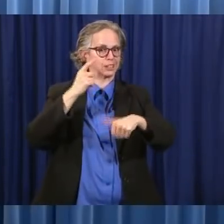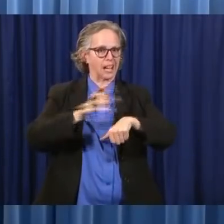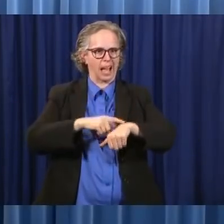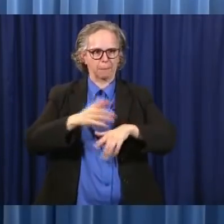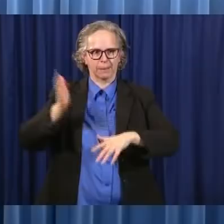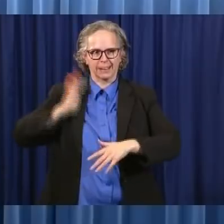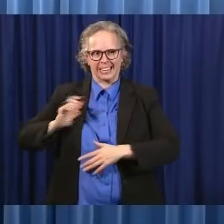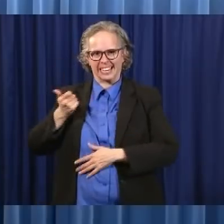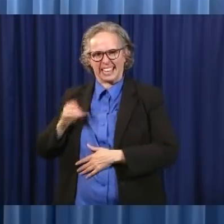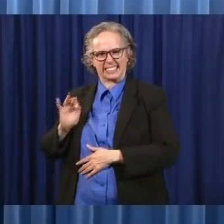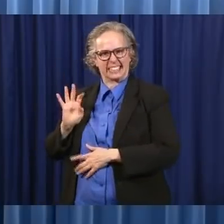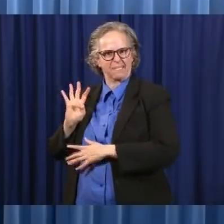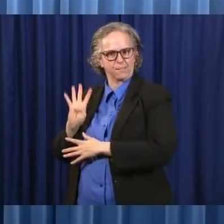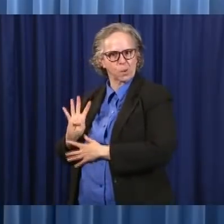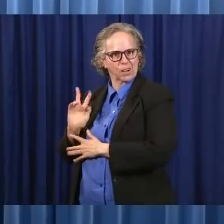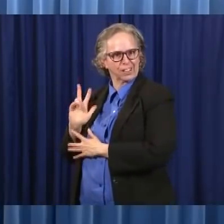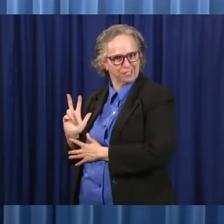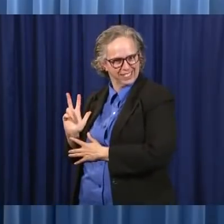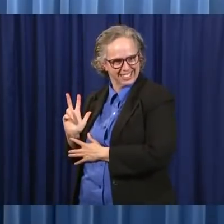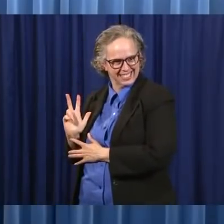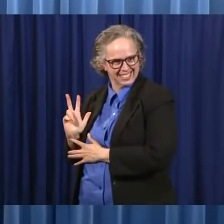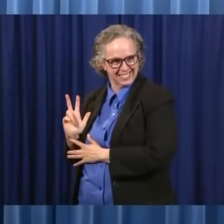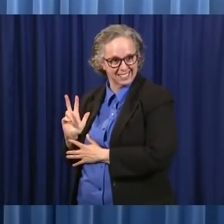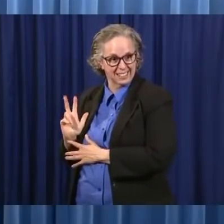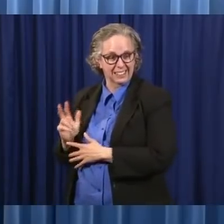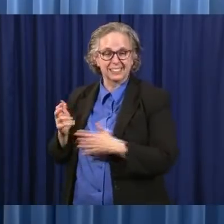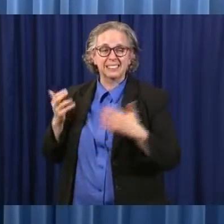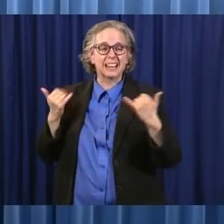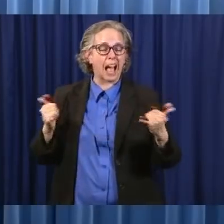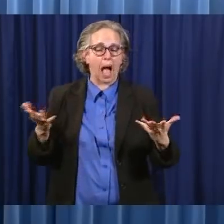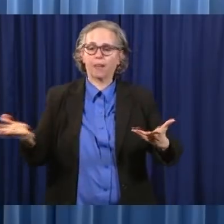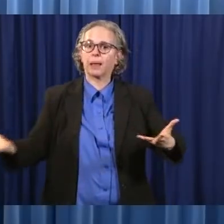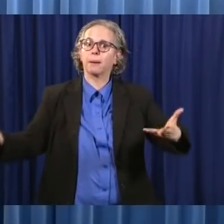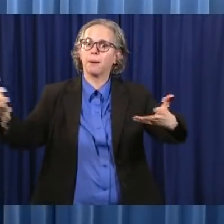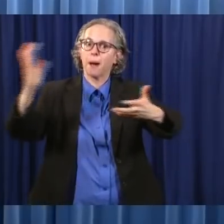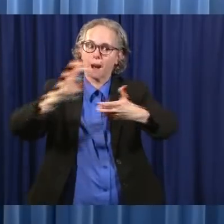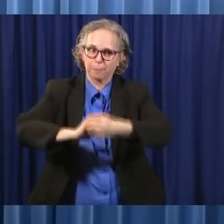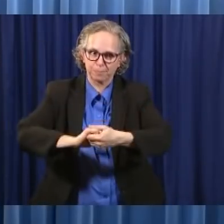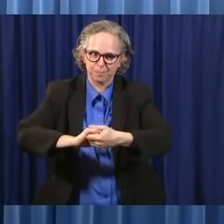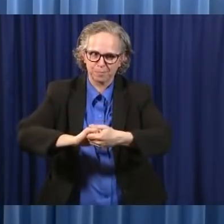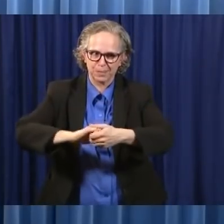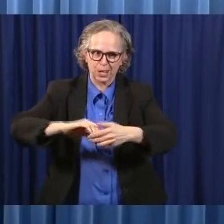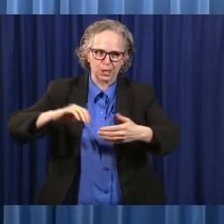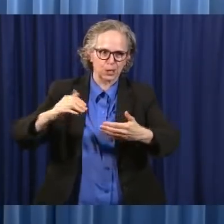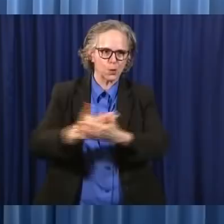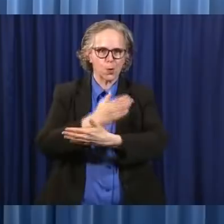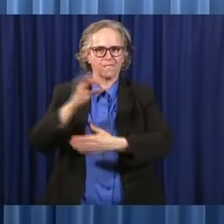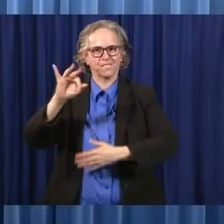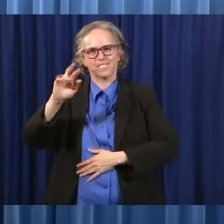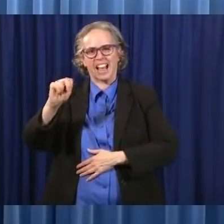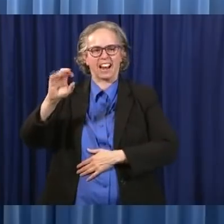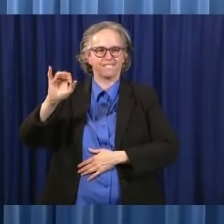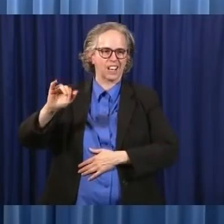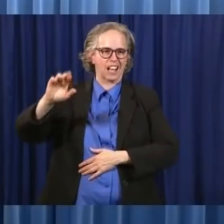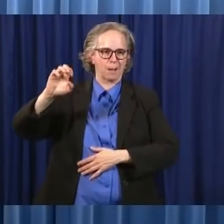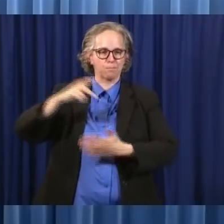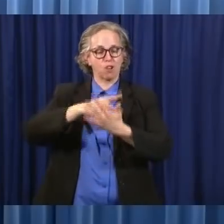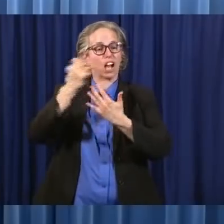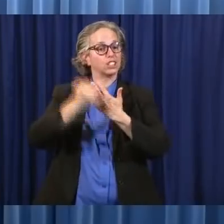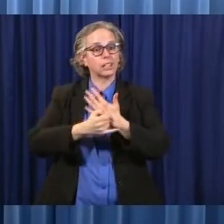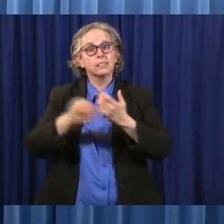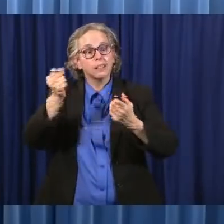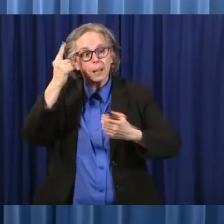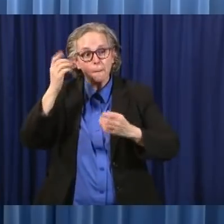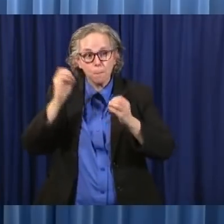Cincinnati Symphony Orchestra and the Pops are now spearheading a new fanfare project in which more than a dozen composers